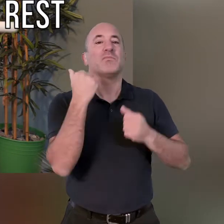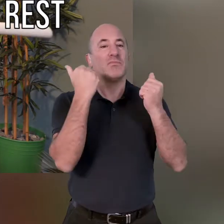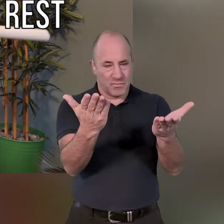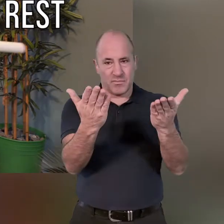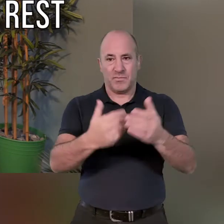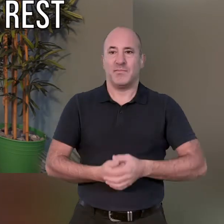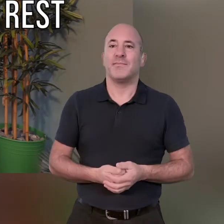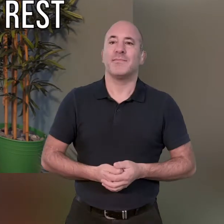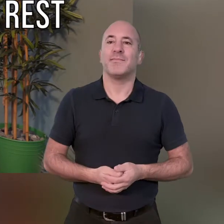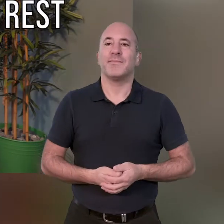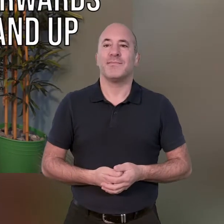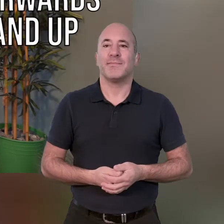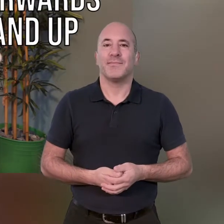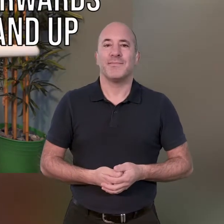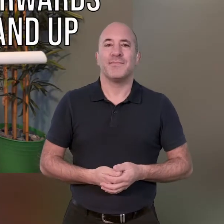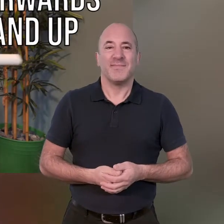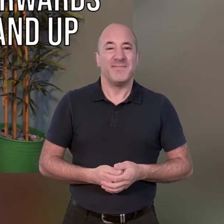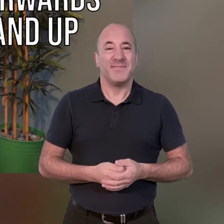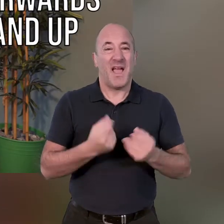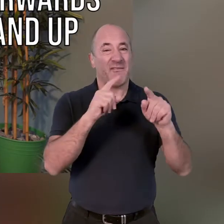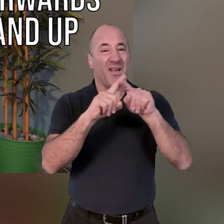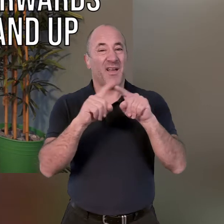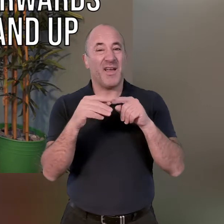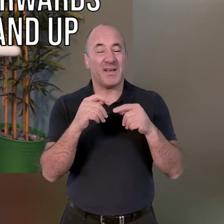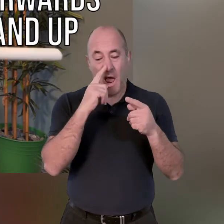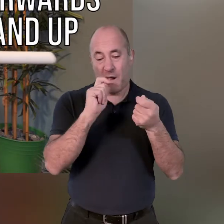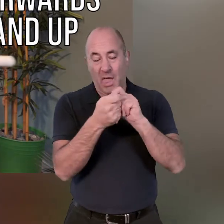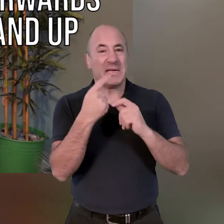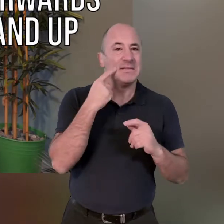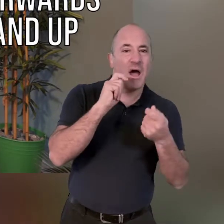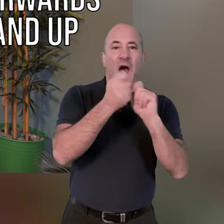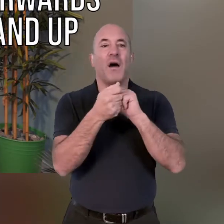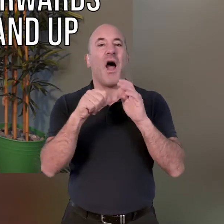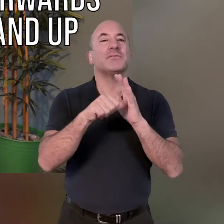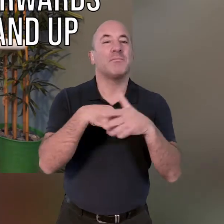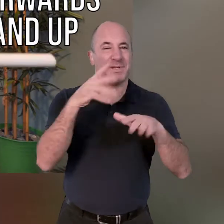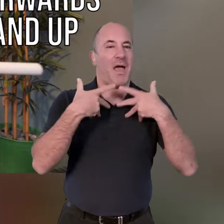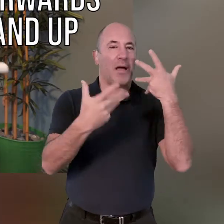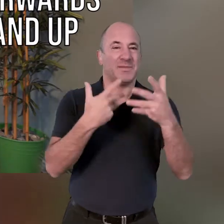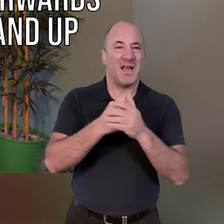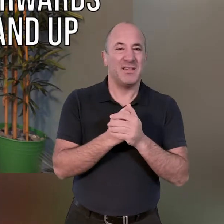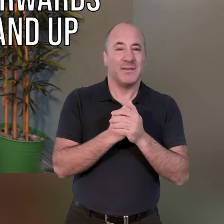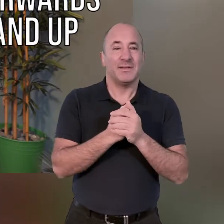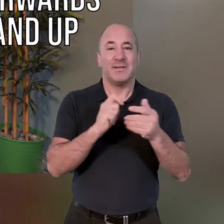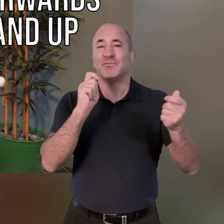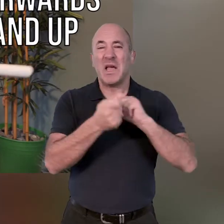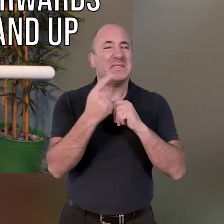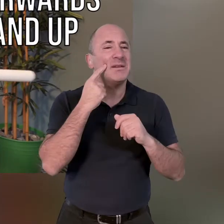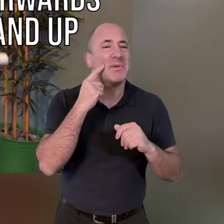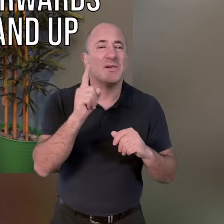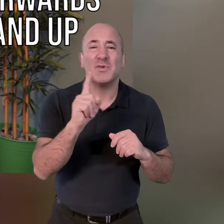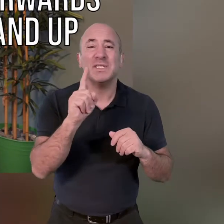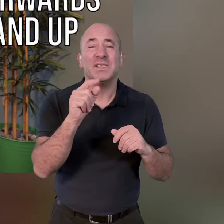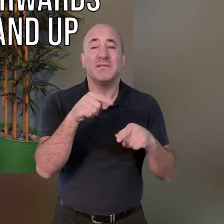1, off we go. So, as I said, there's other ways that you can make these exercises easier or